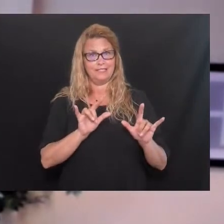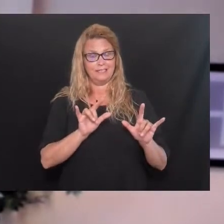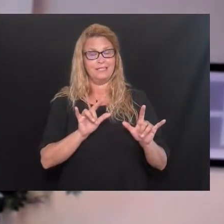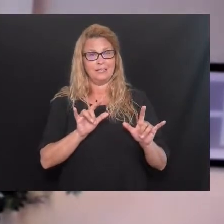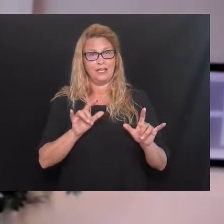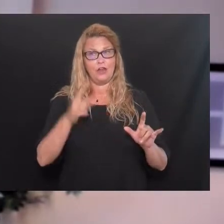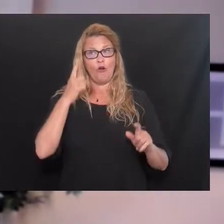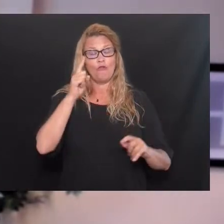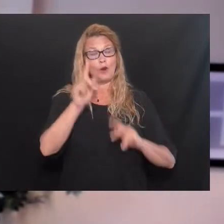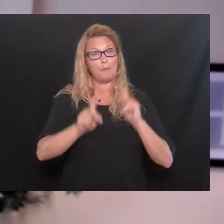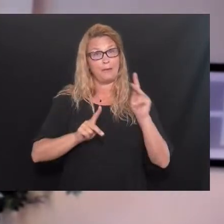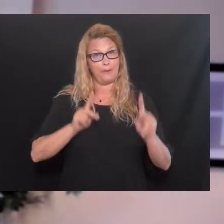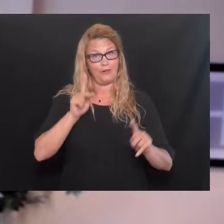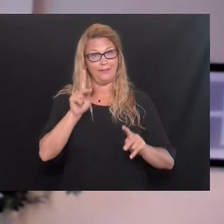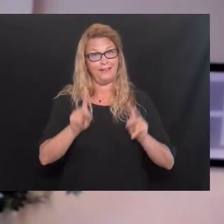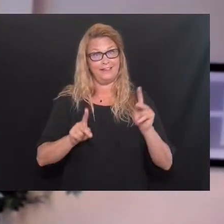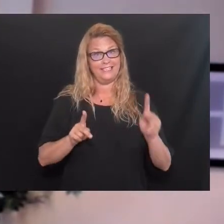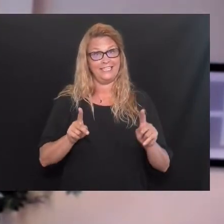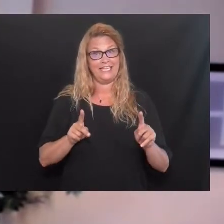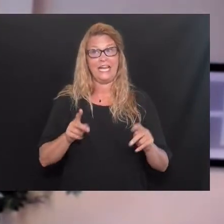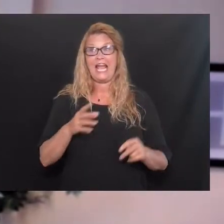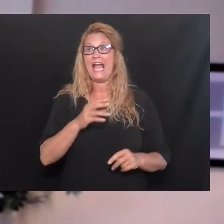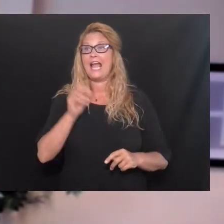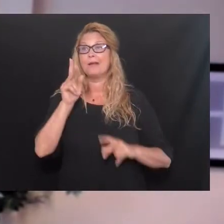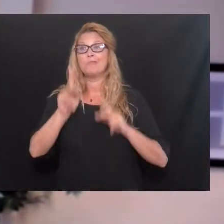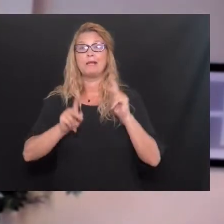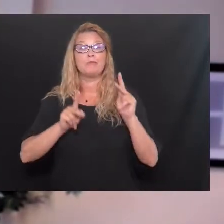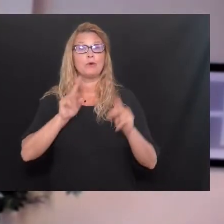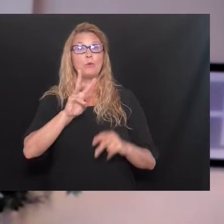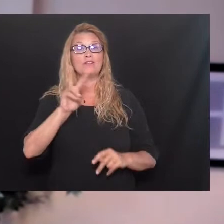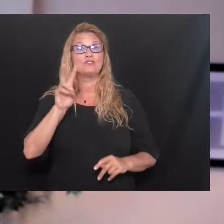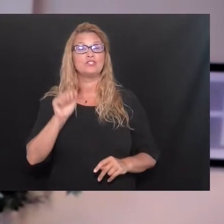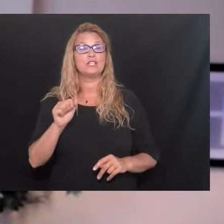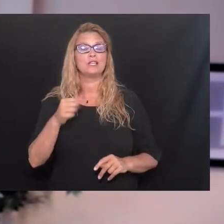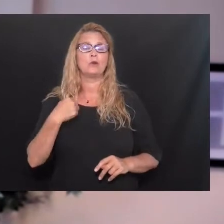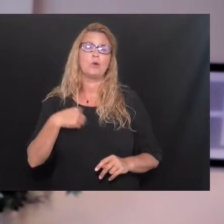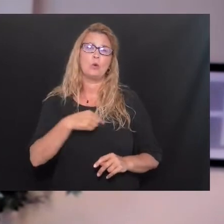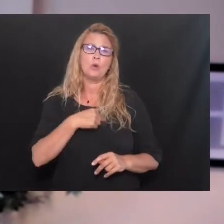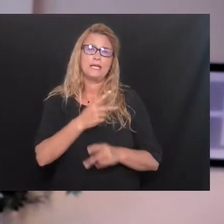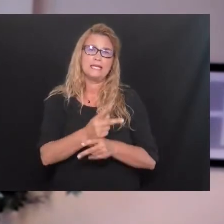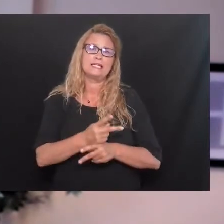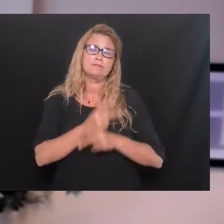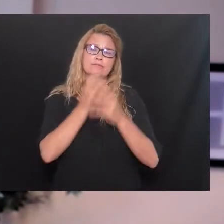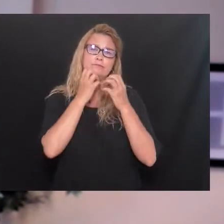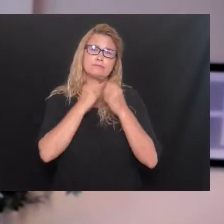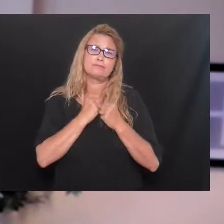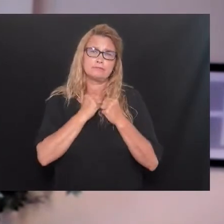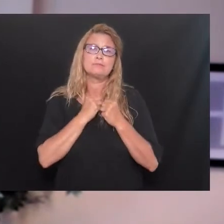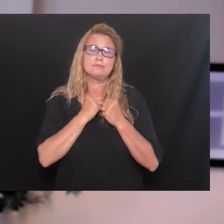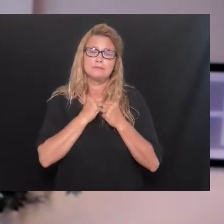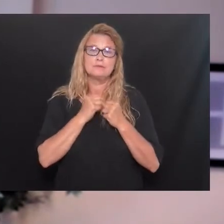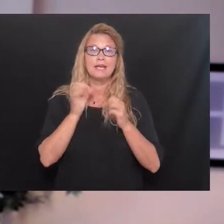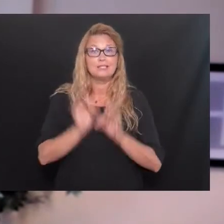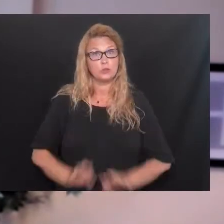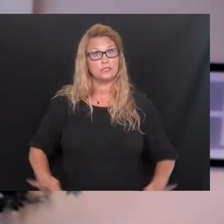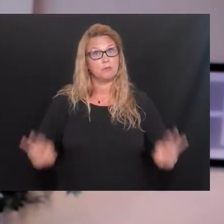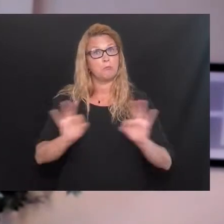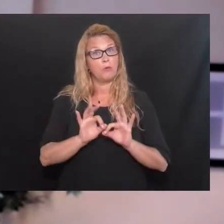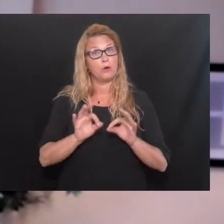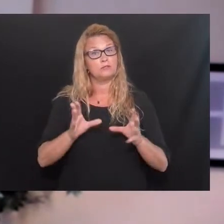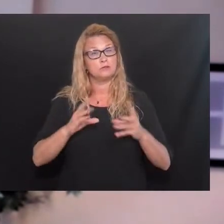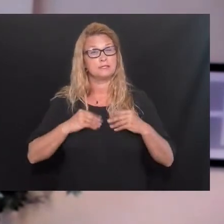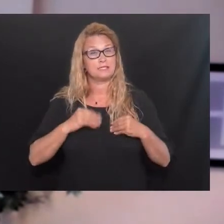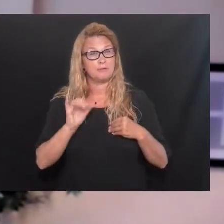and as we think for the people of West Virginia who we all love and care about, we think it's so important for you to choose